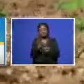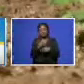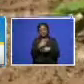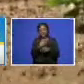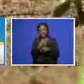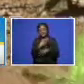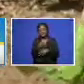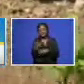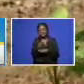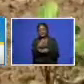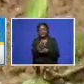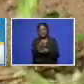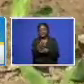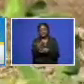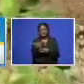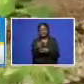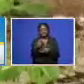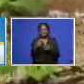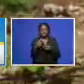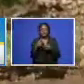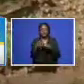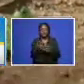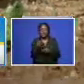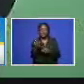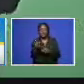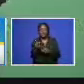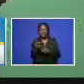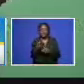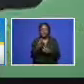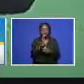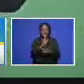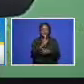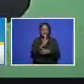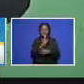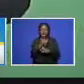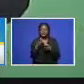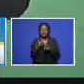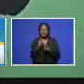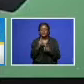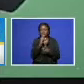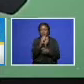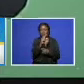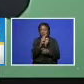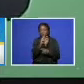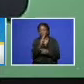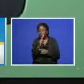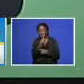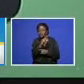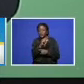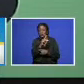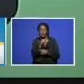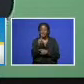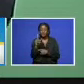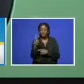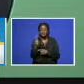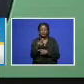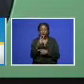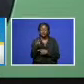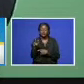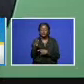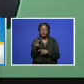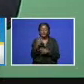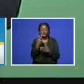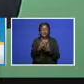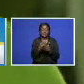comments came during his contribution to the 2021-2022 fiscal budget debate in the House of Assembly Monday. This as the